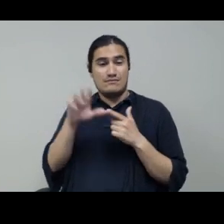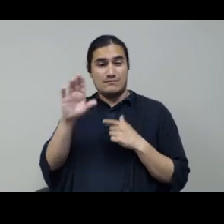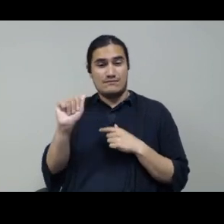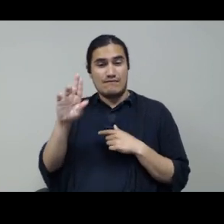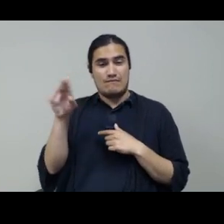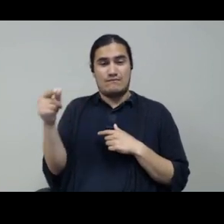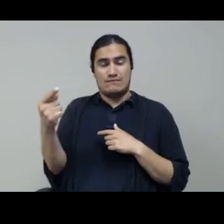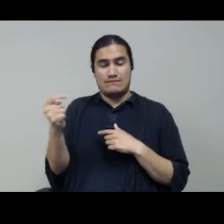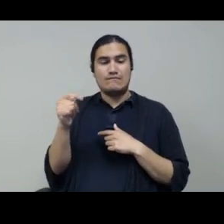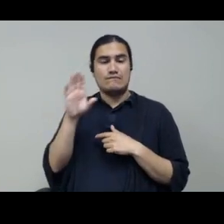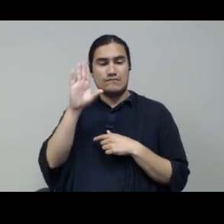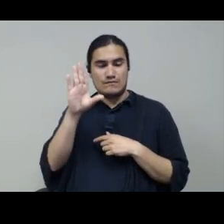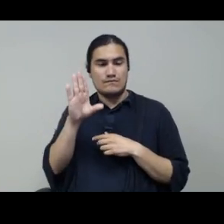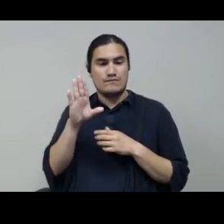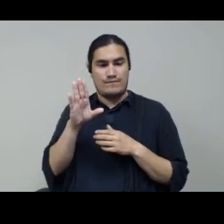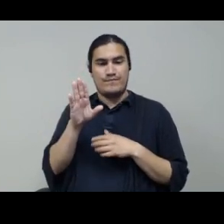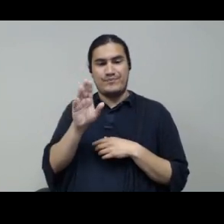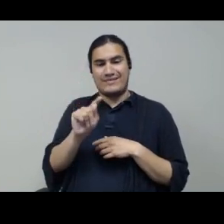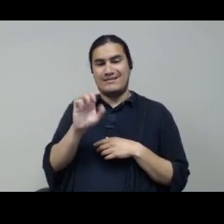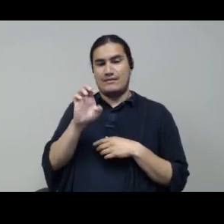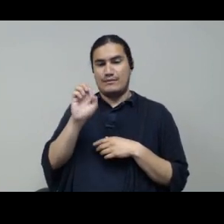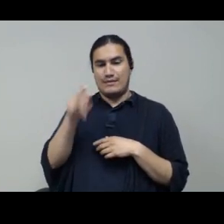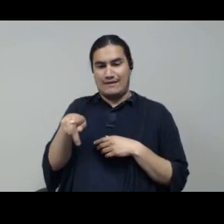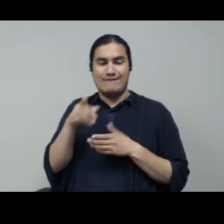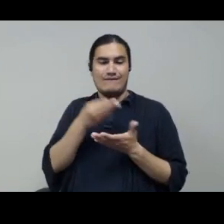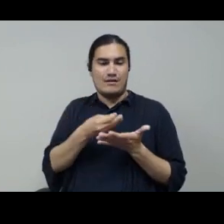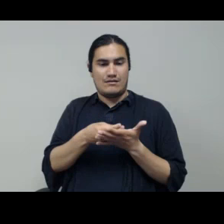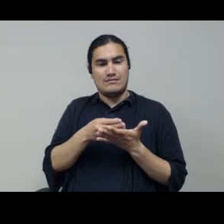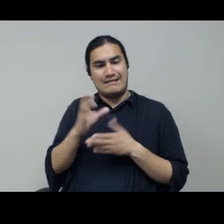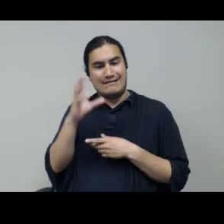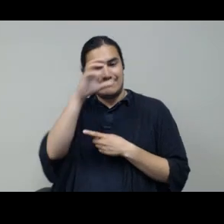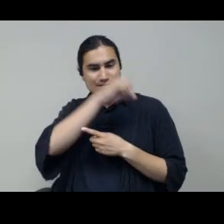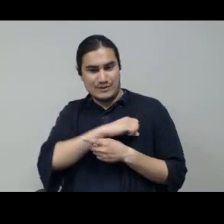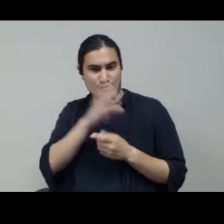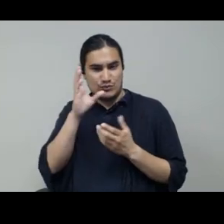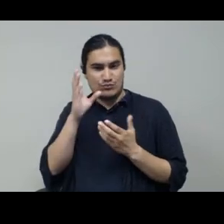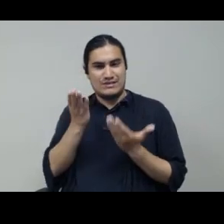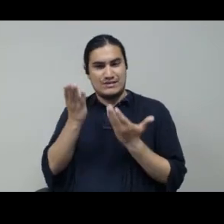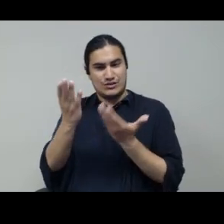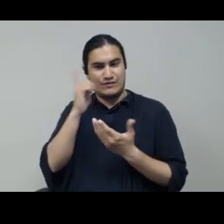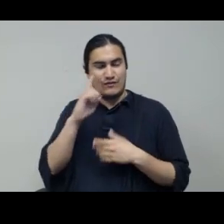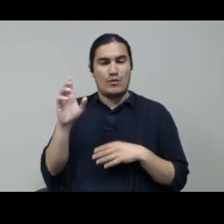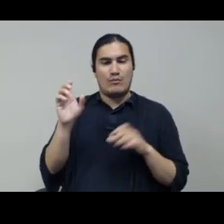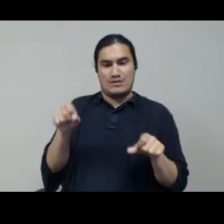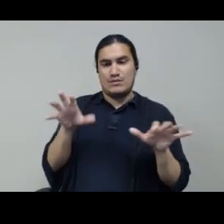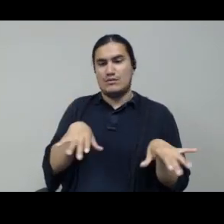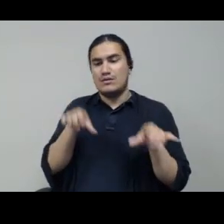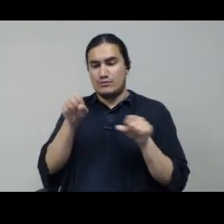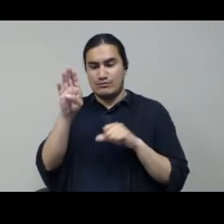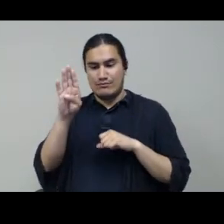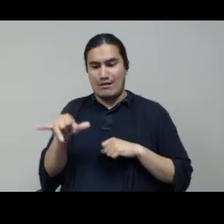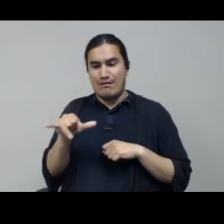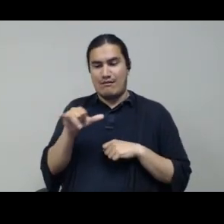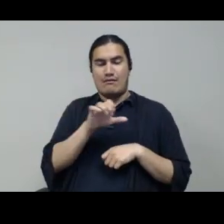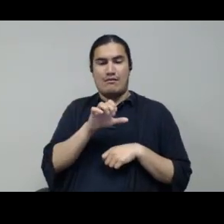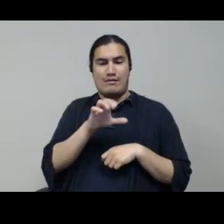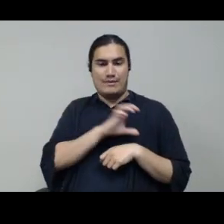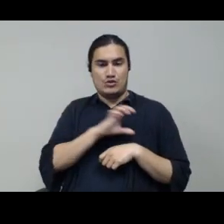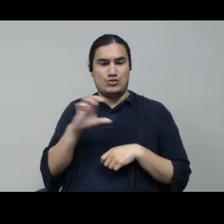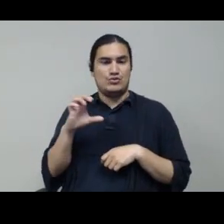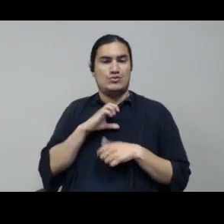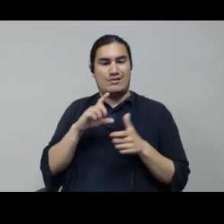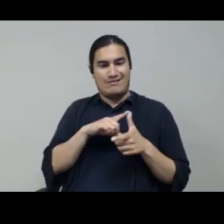the TCEP fund estimate for your consideration for adoption, as well as the final allocation capacity for the 22-23